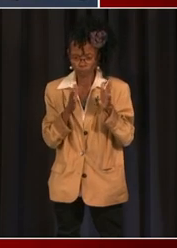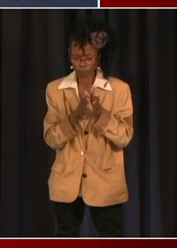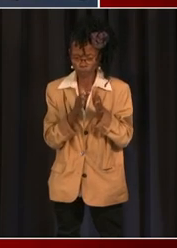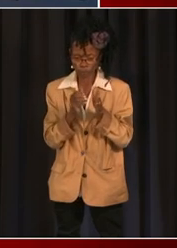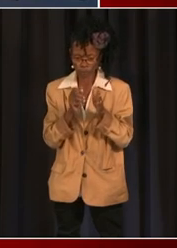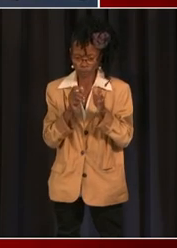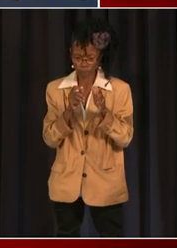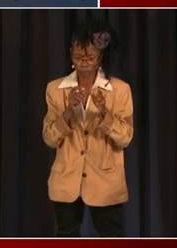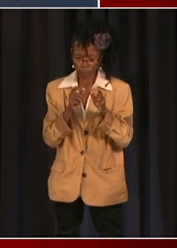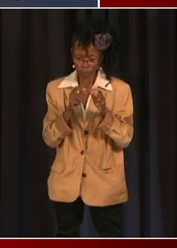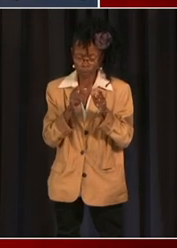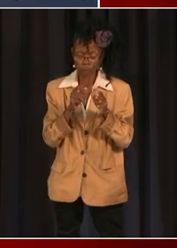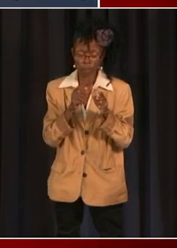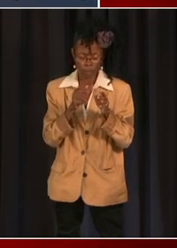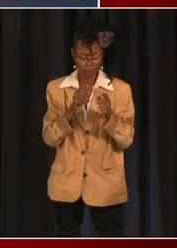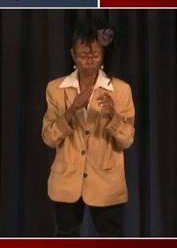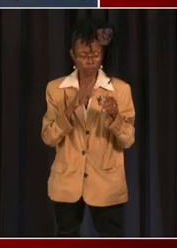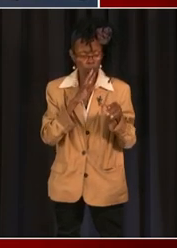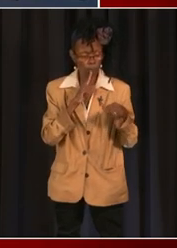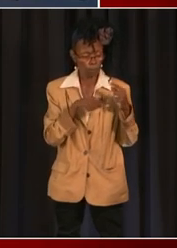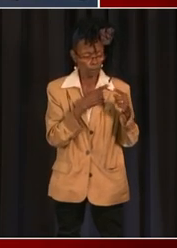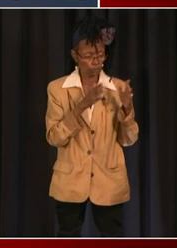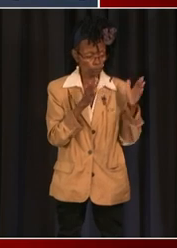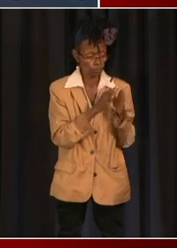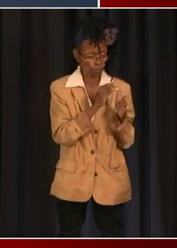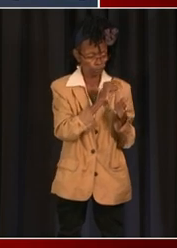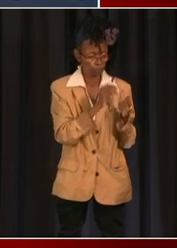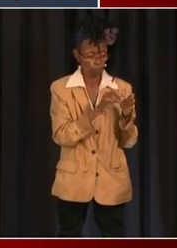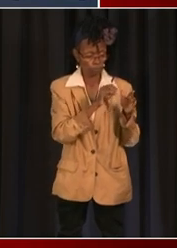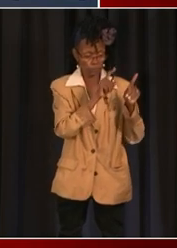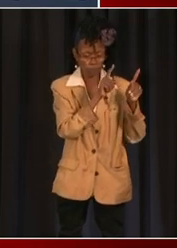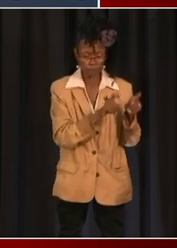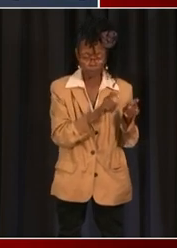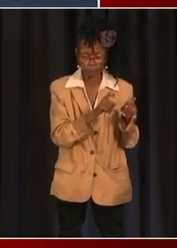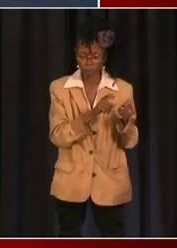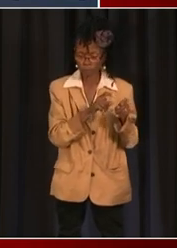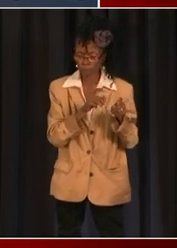smaller percentage of that student body? So perhaps